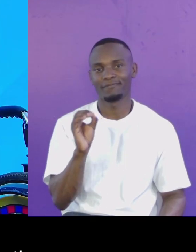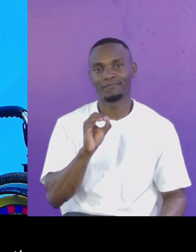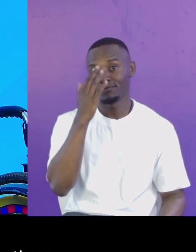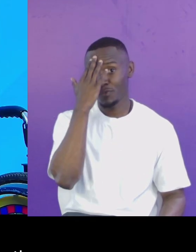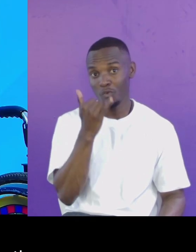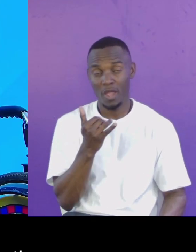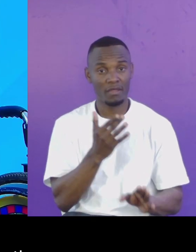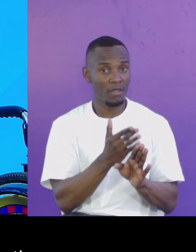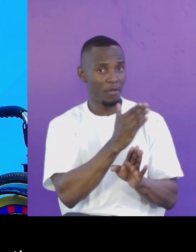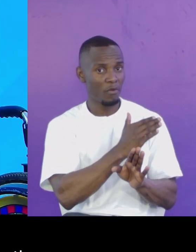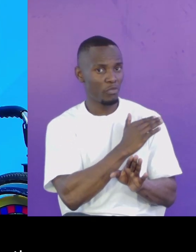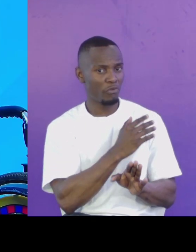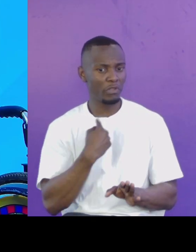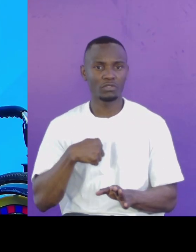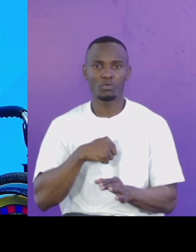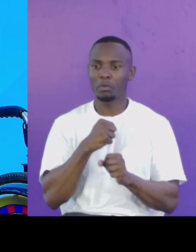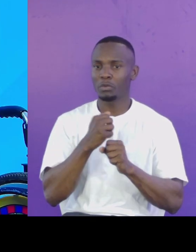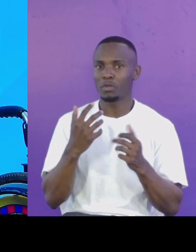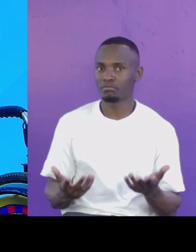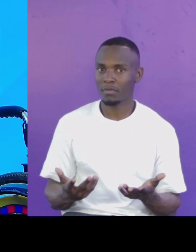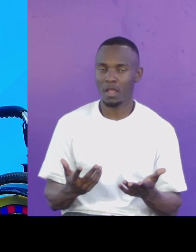the previous ones, we've been doing them